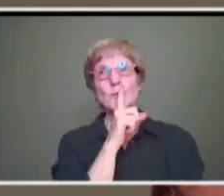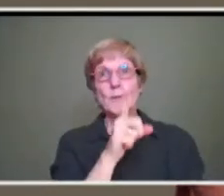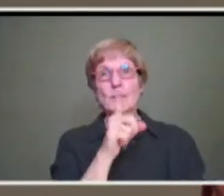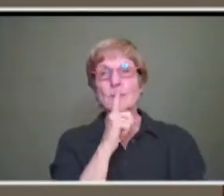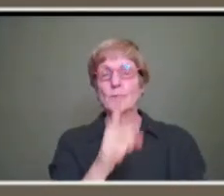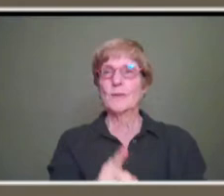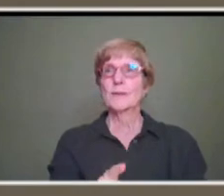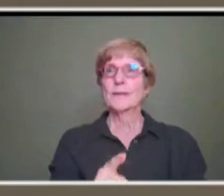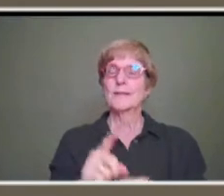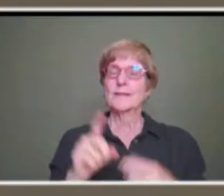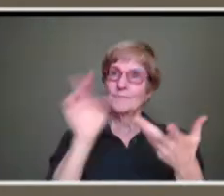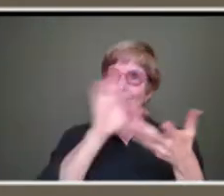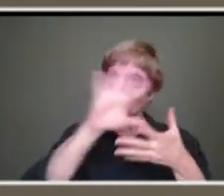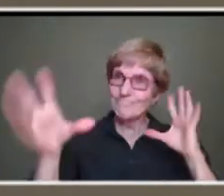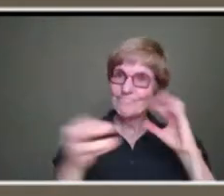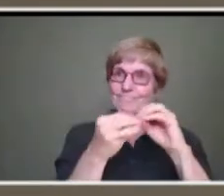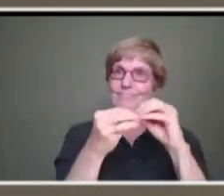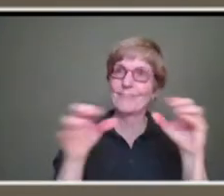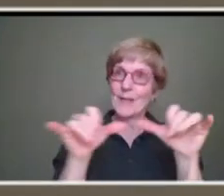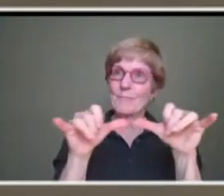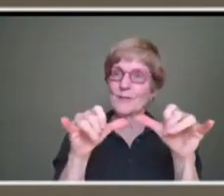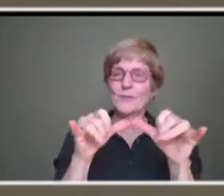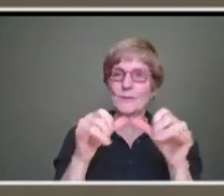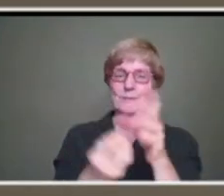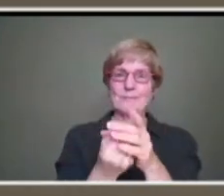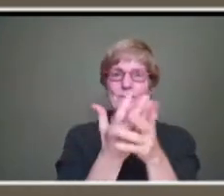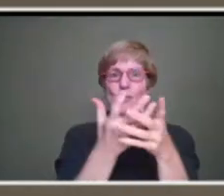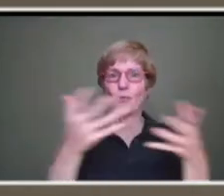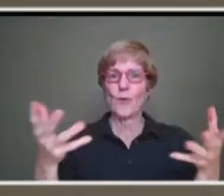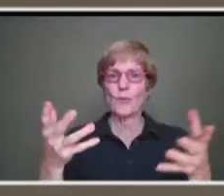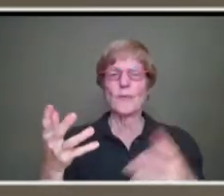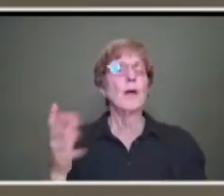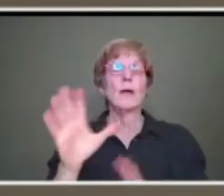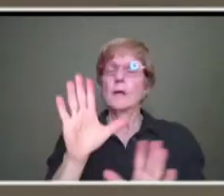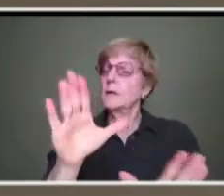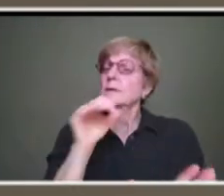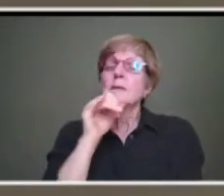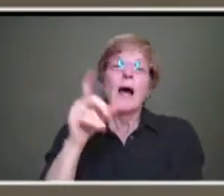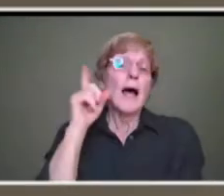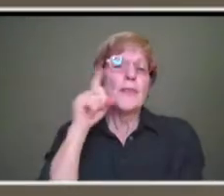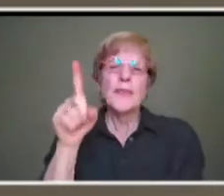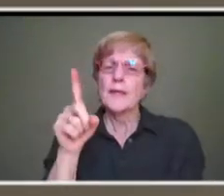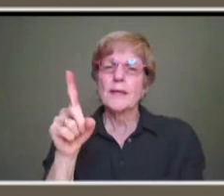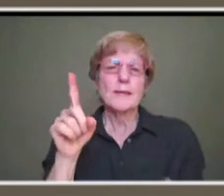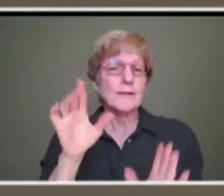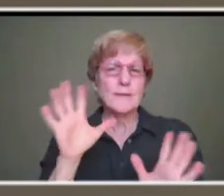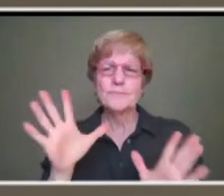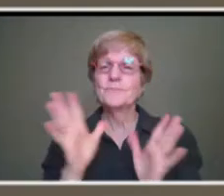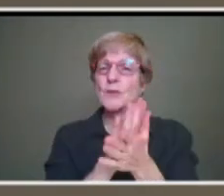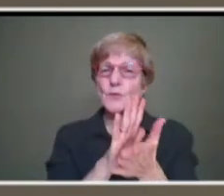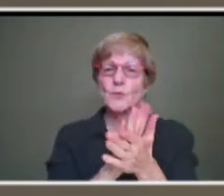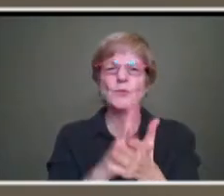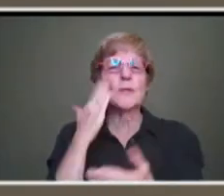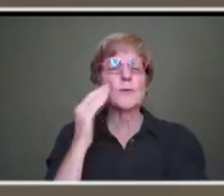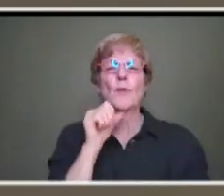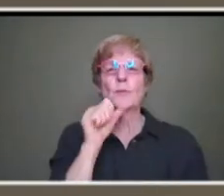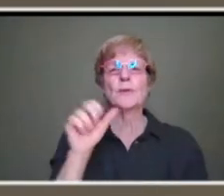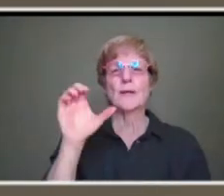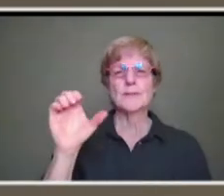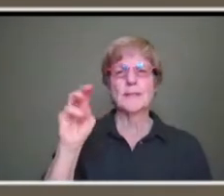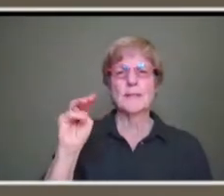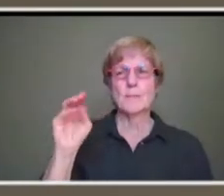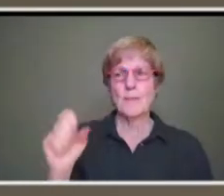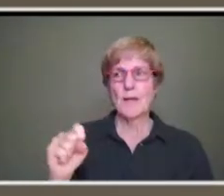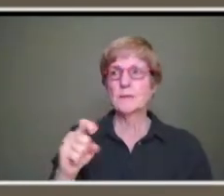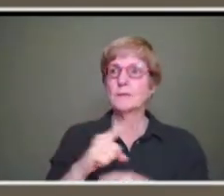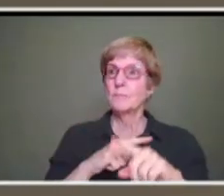the growth and and you know please don't think of this just schools because I know we're not CMS it's the infrastructure